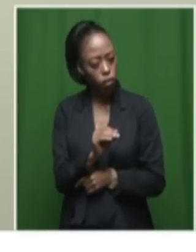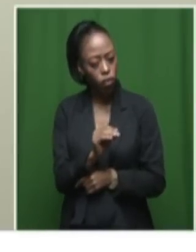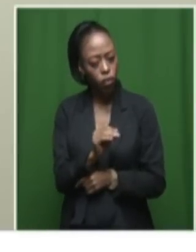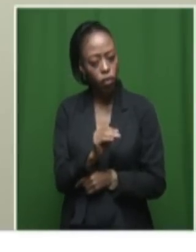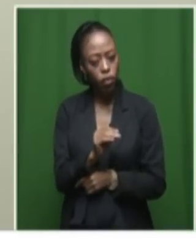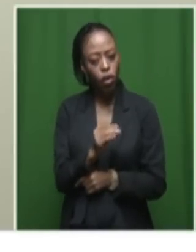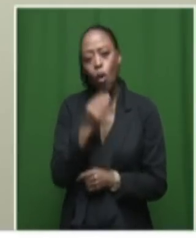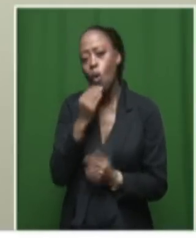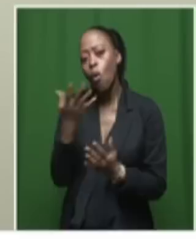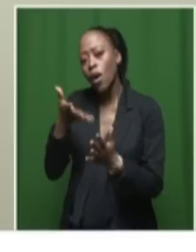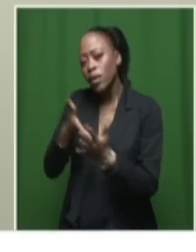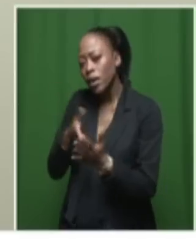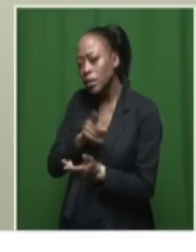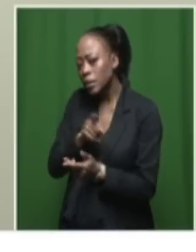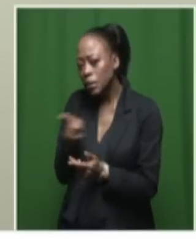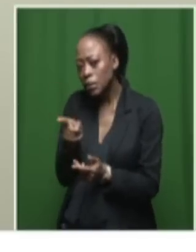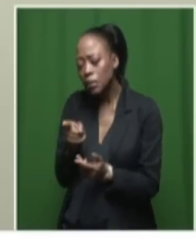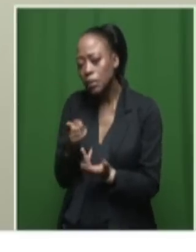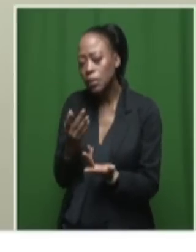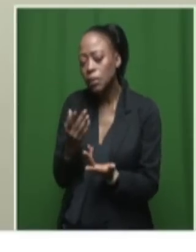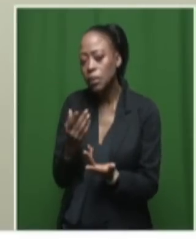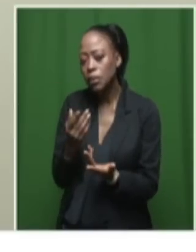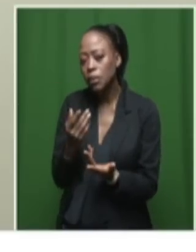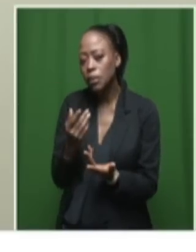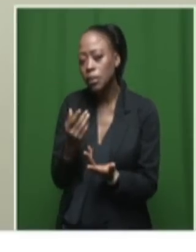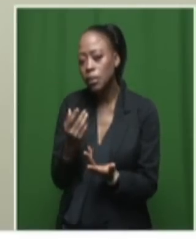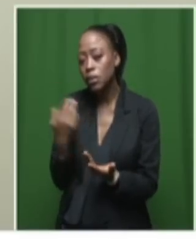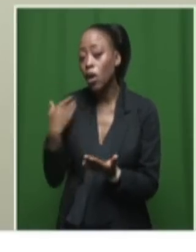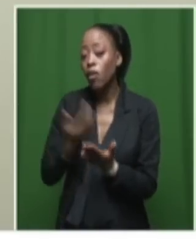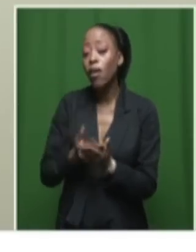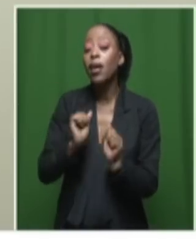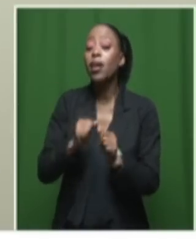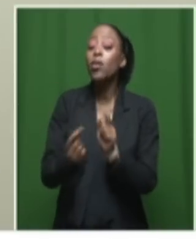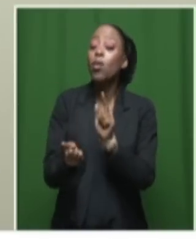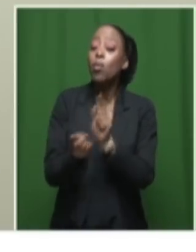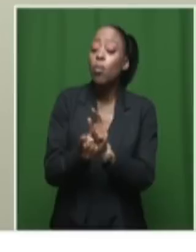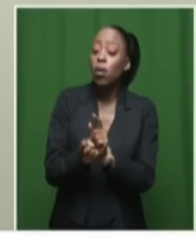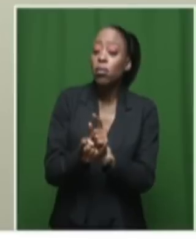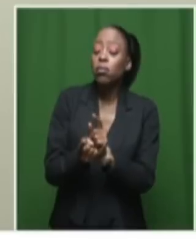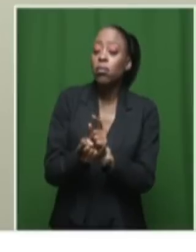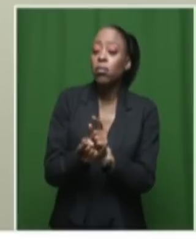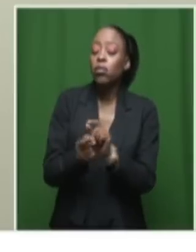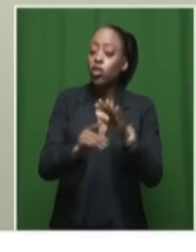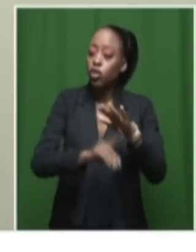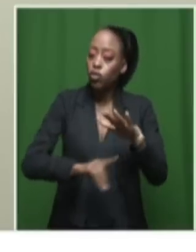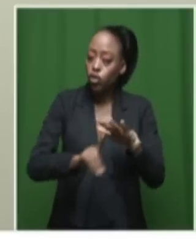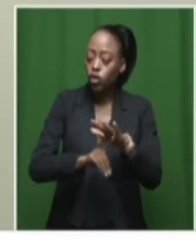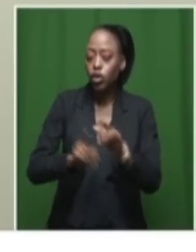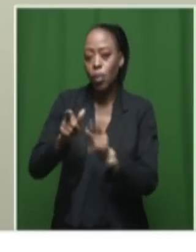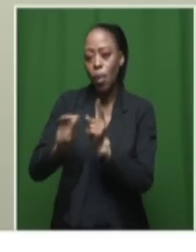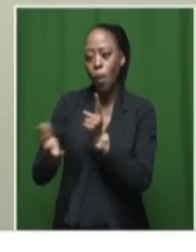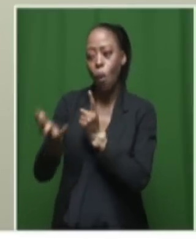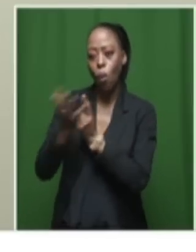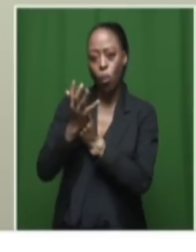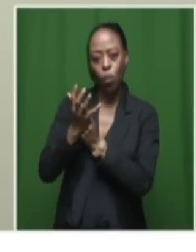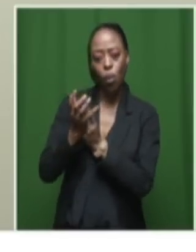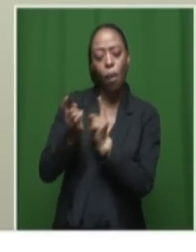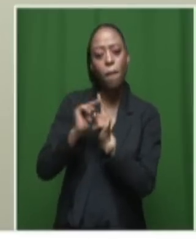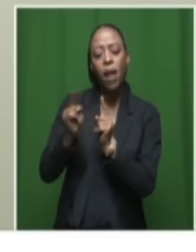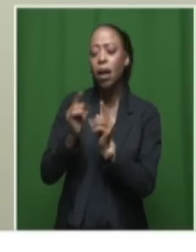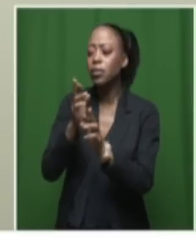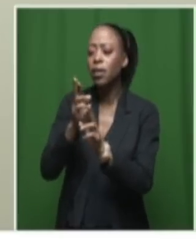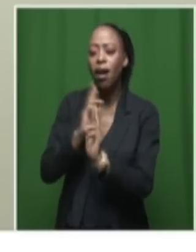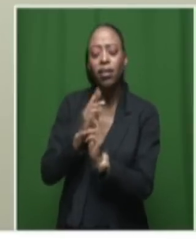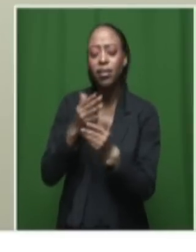else attended these things? We've only been, met with this kind of like derision and people attacking us instead of